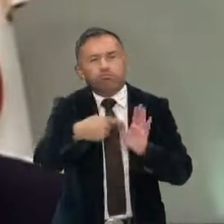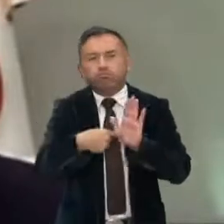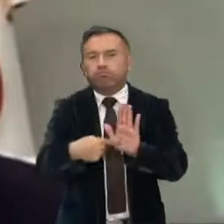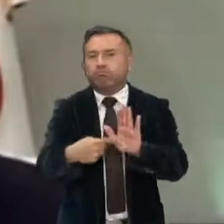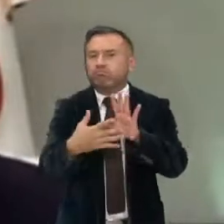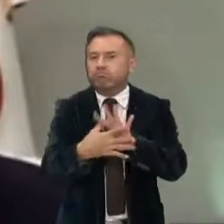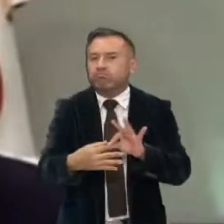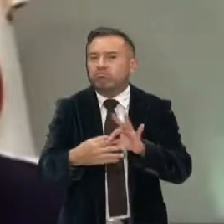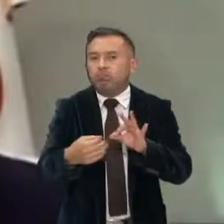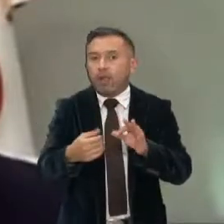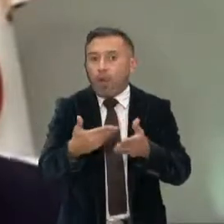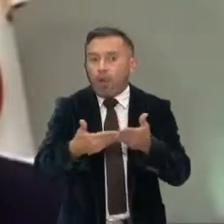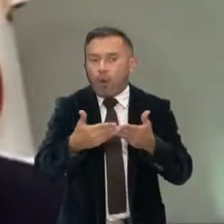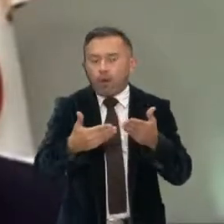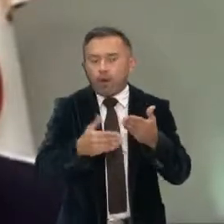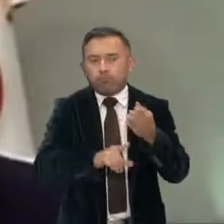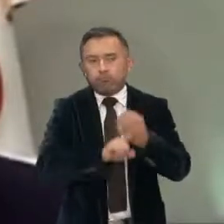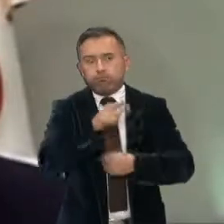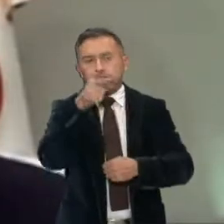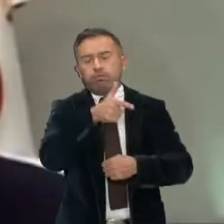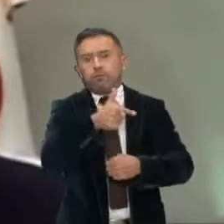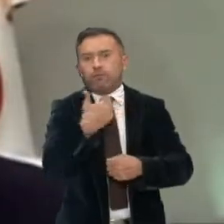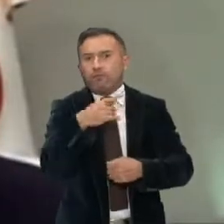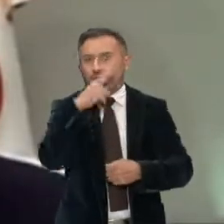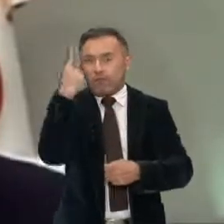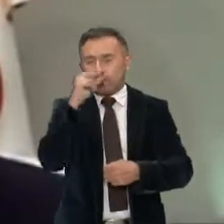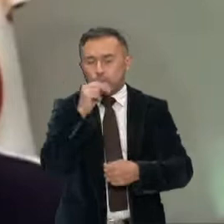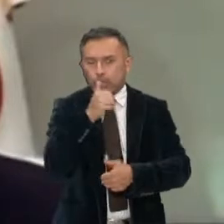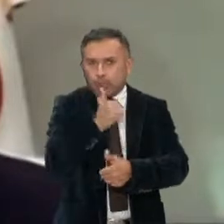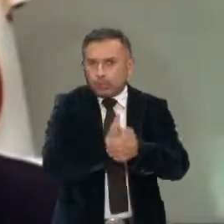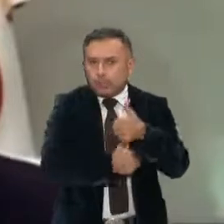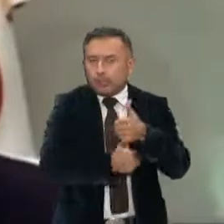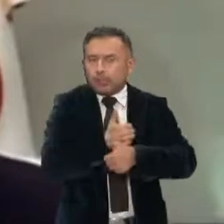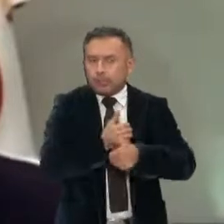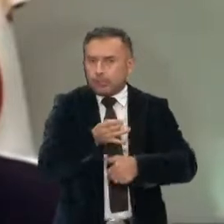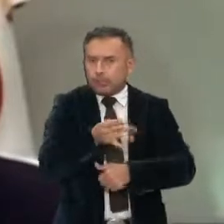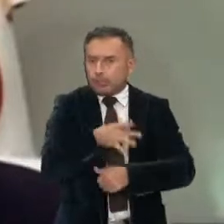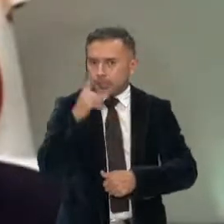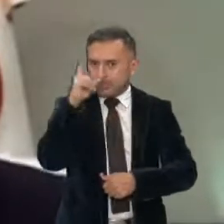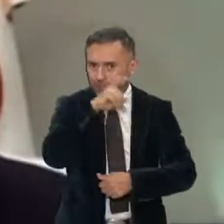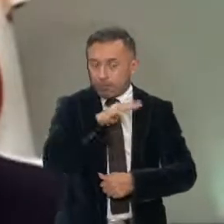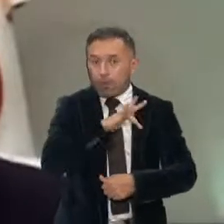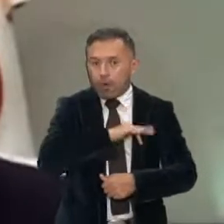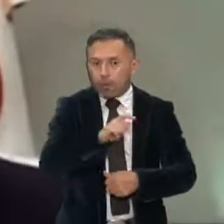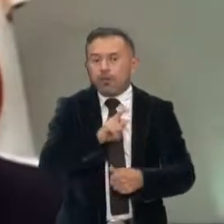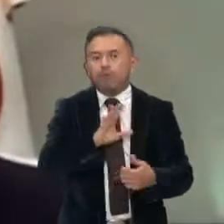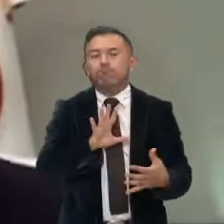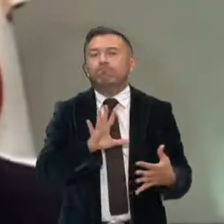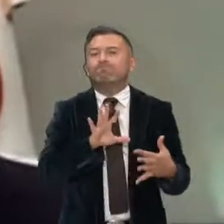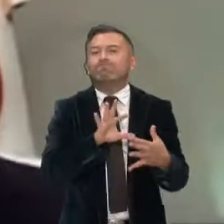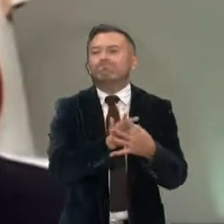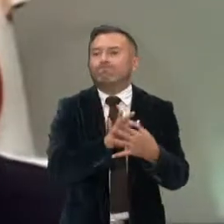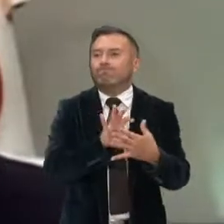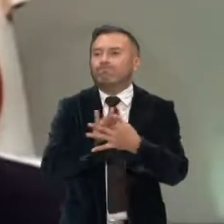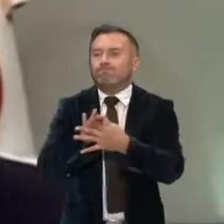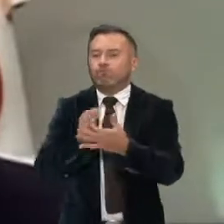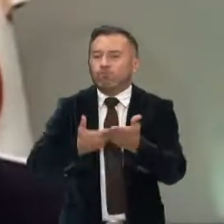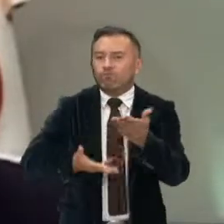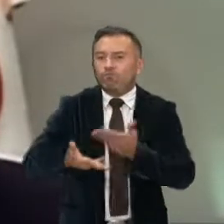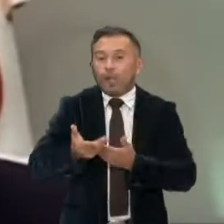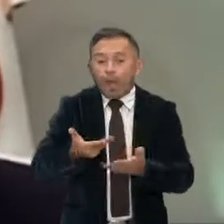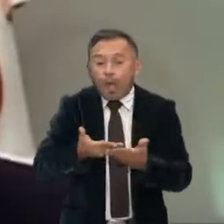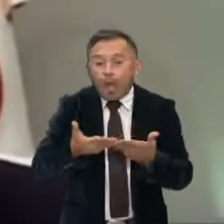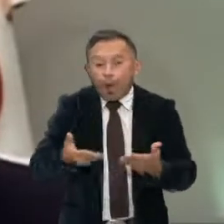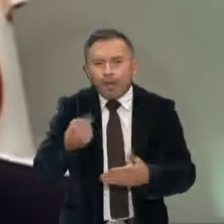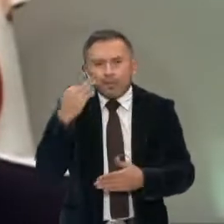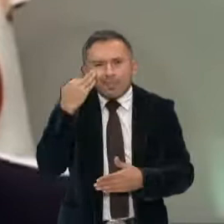to face this new challenge of mankind, but democratically and in a